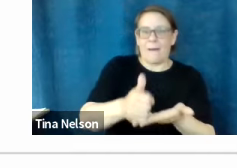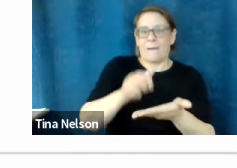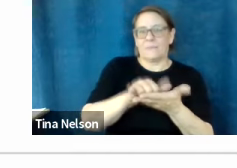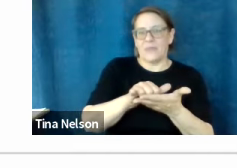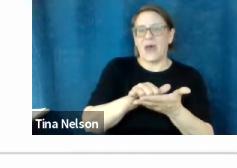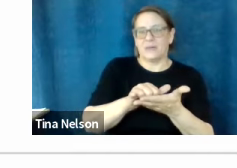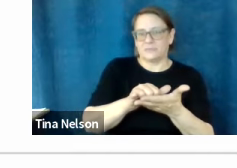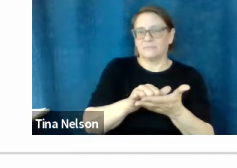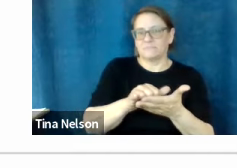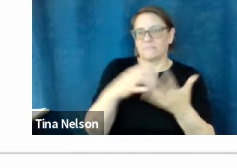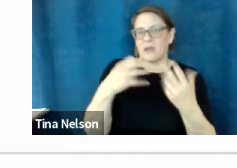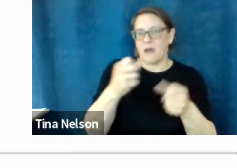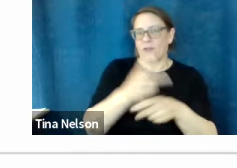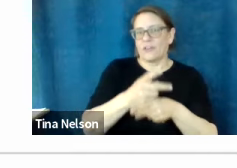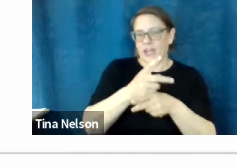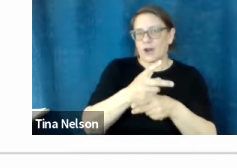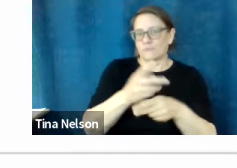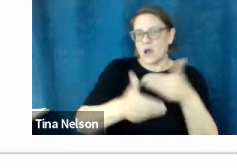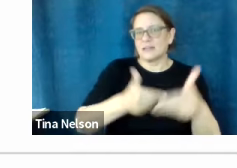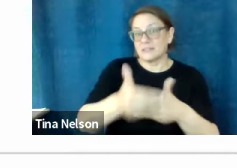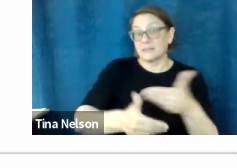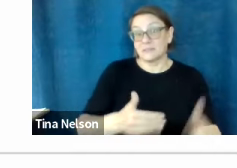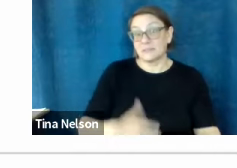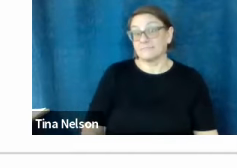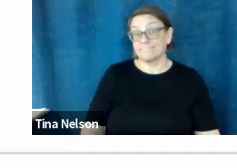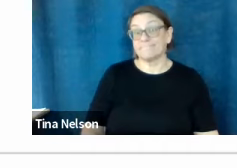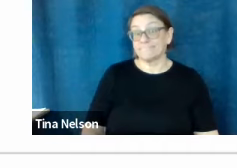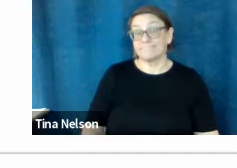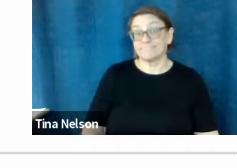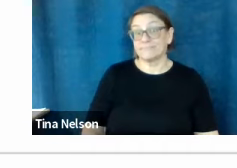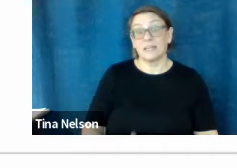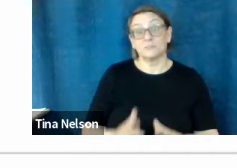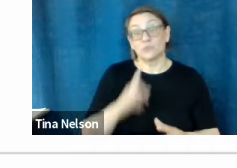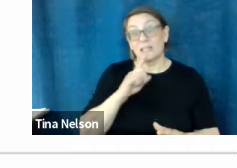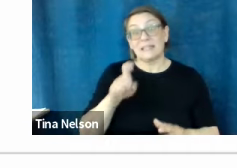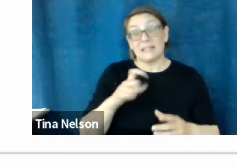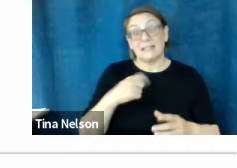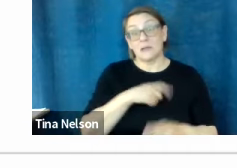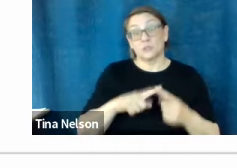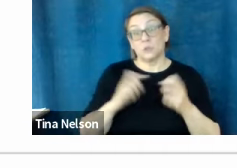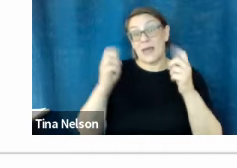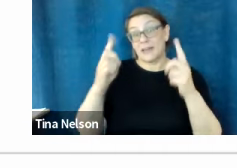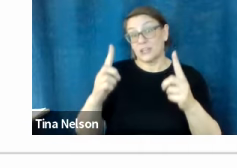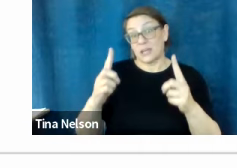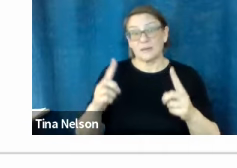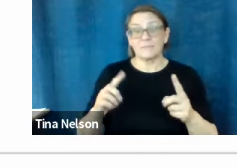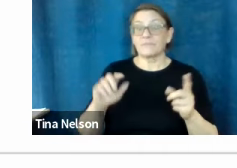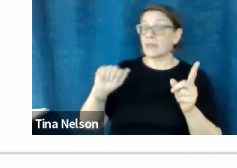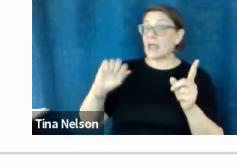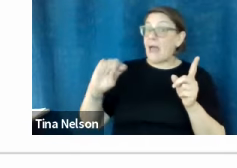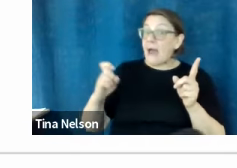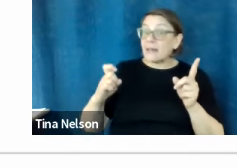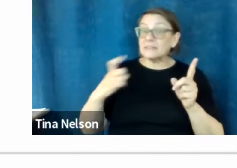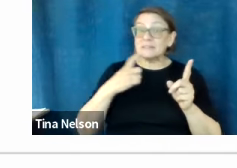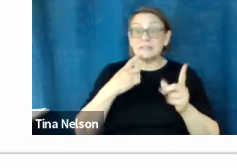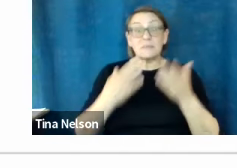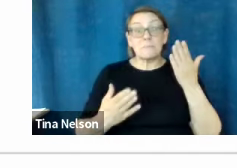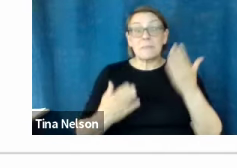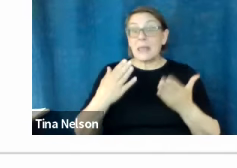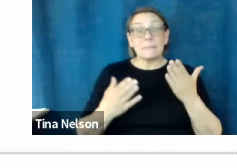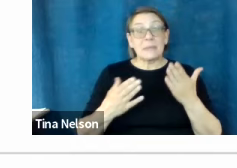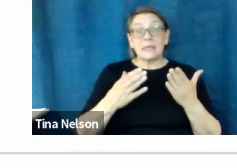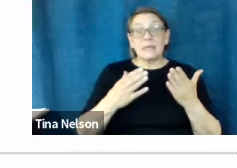event, uh, I think is really important and merits a lot of education. And this might not even speak to the bias in, inside the